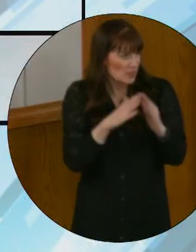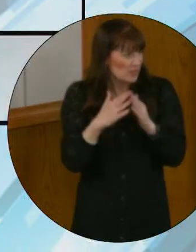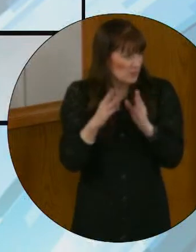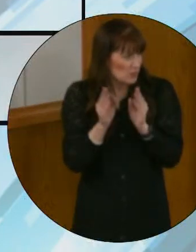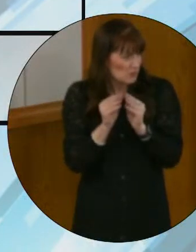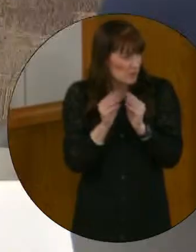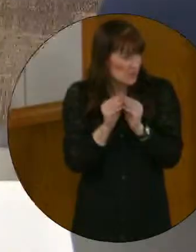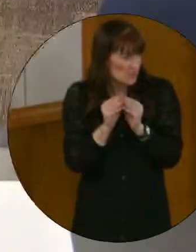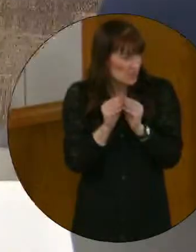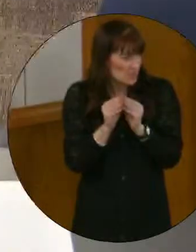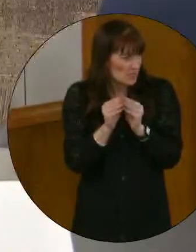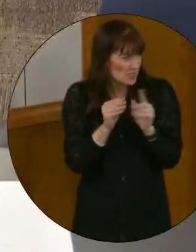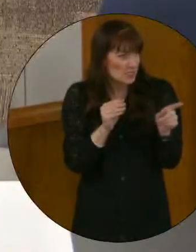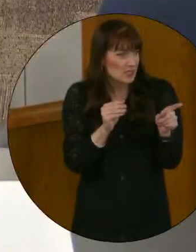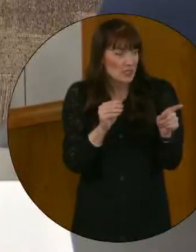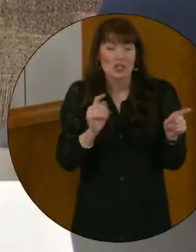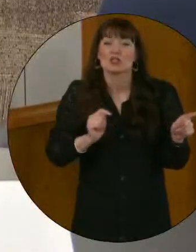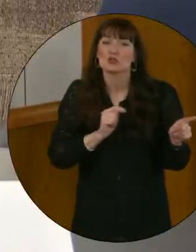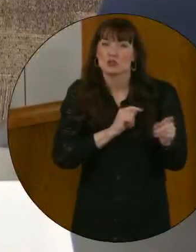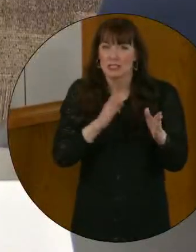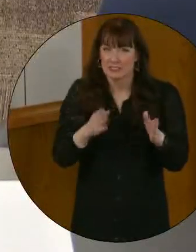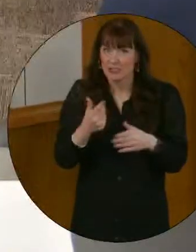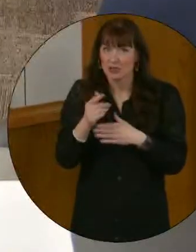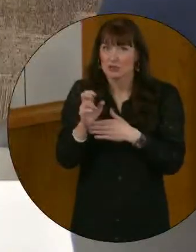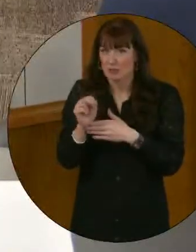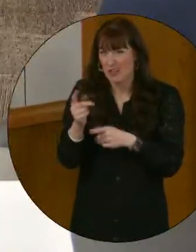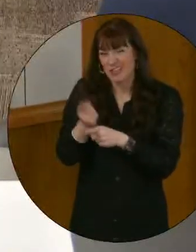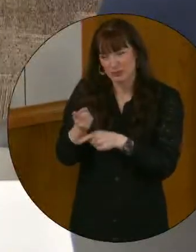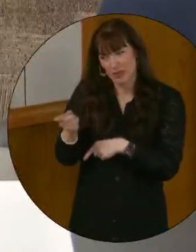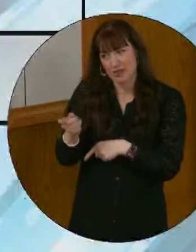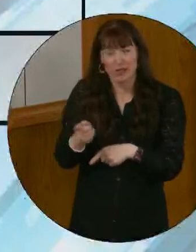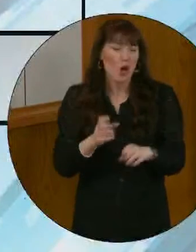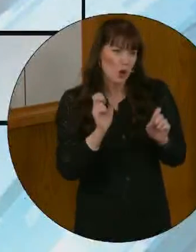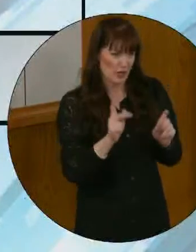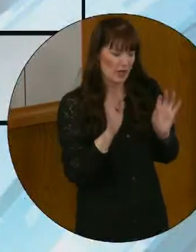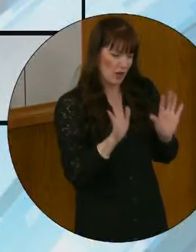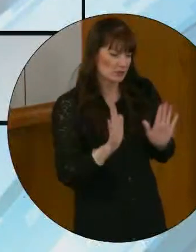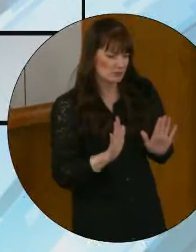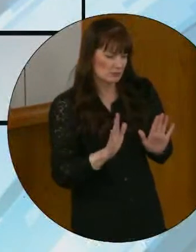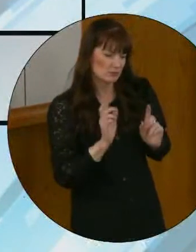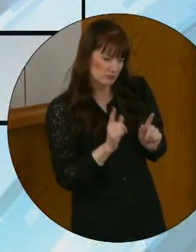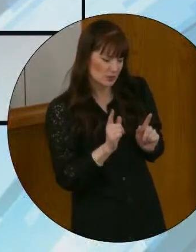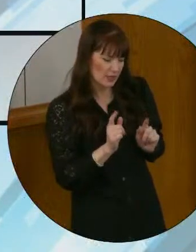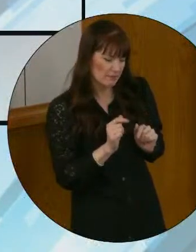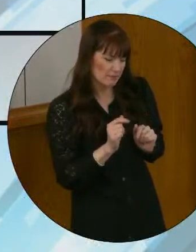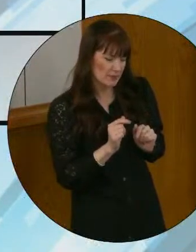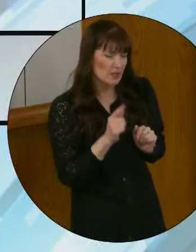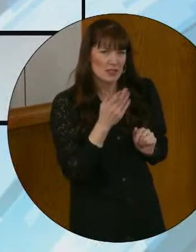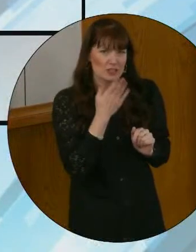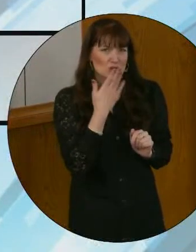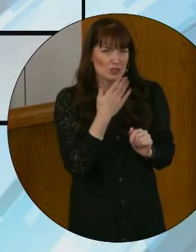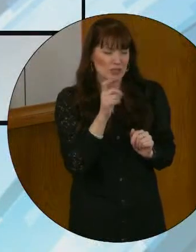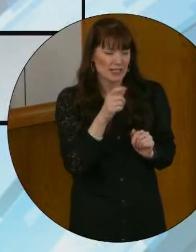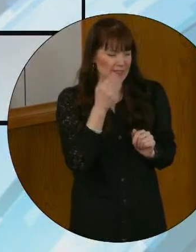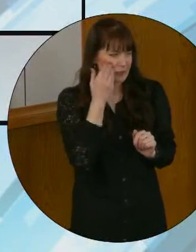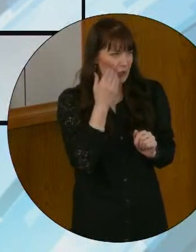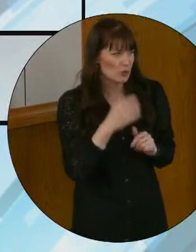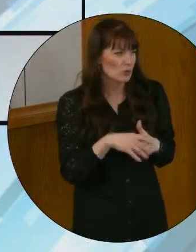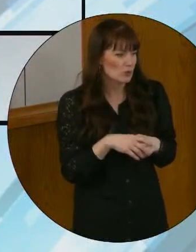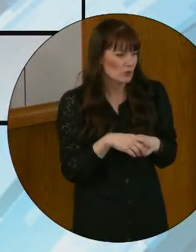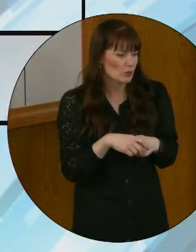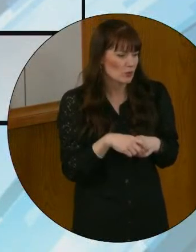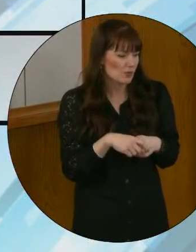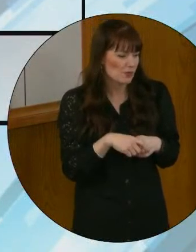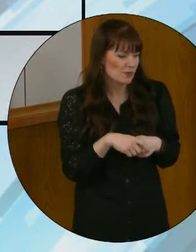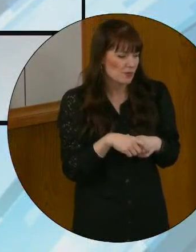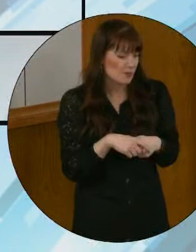say? Trustee Guzman, that's correct. Okay, great. That's good to know. And